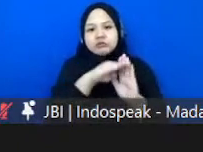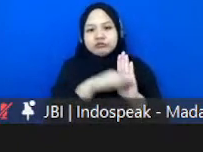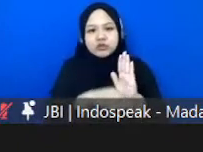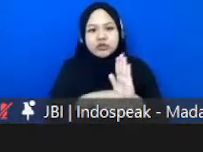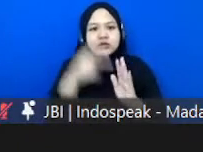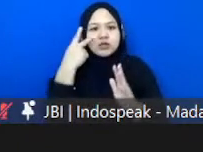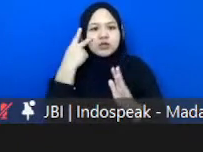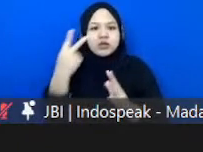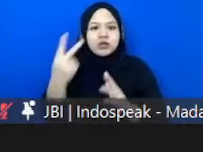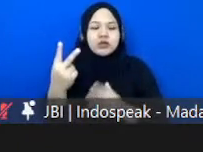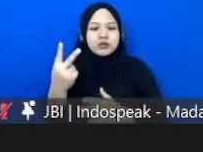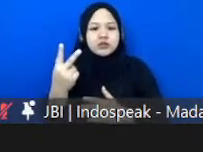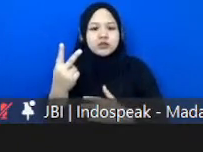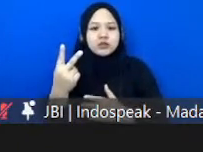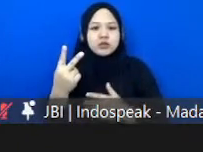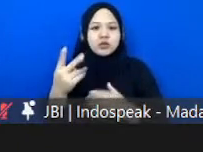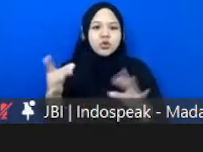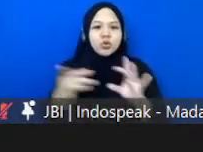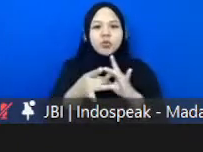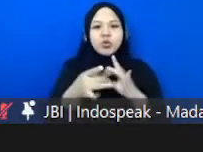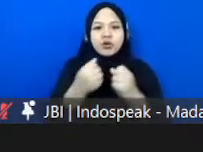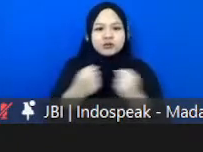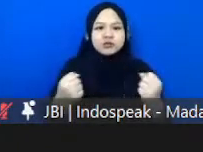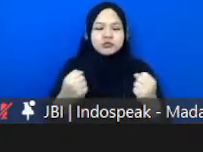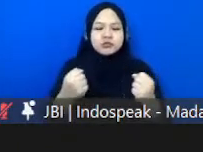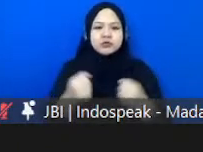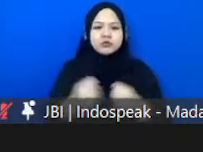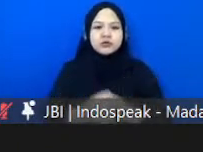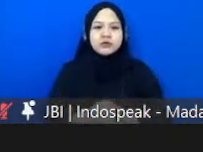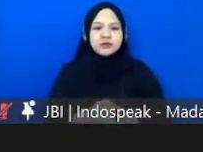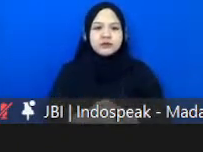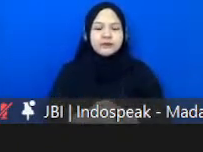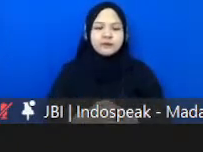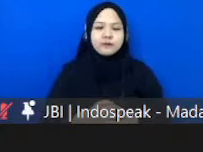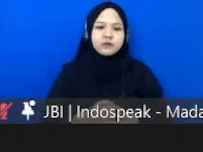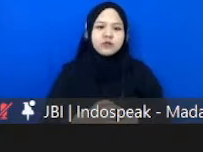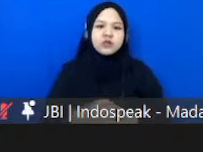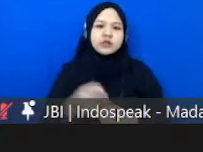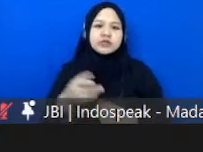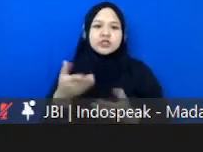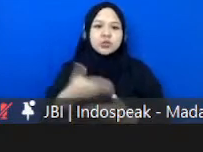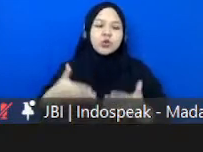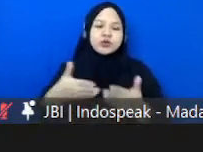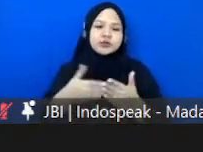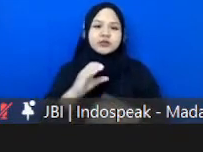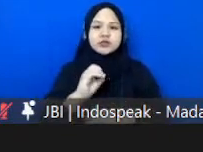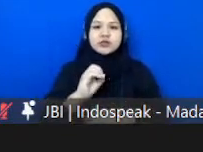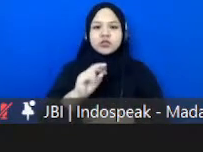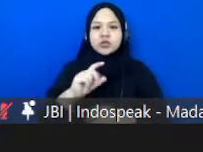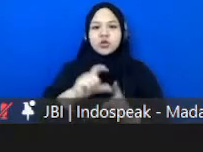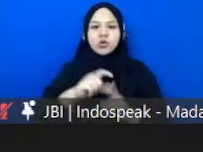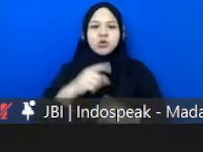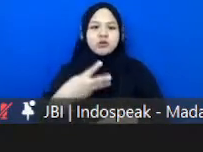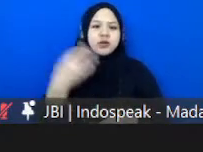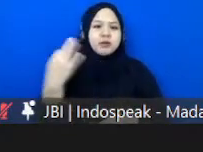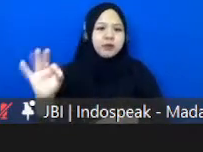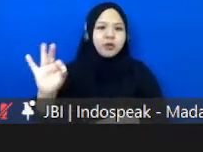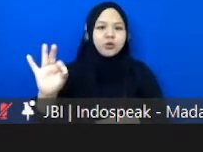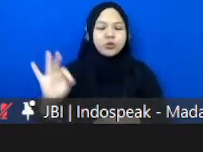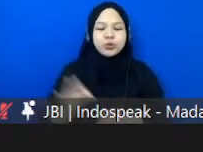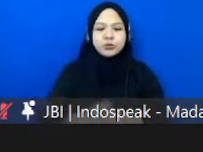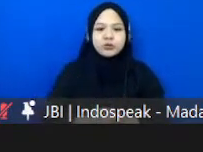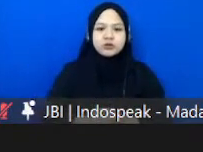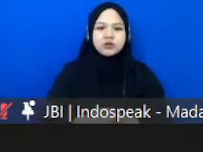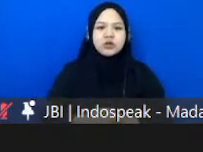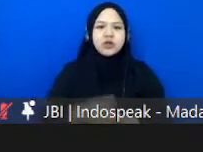fall of the new order. This realignment, which entailed a shift in power away from predatory elites nurtured under the new order towards technocratic,